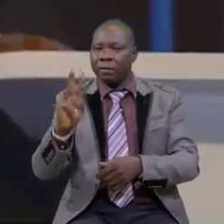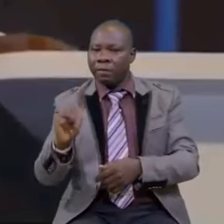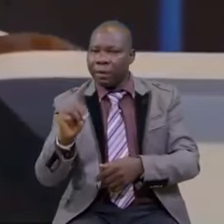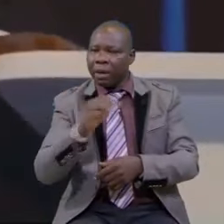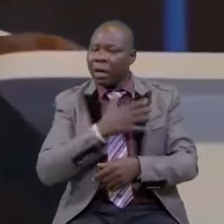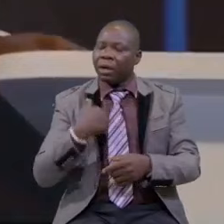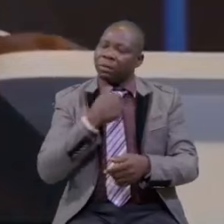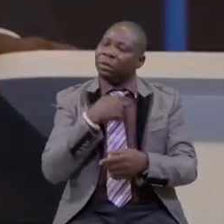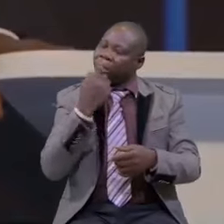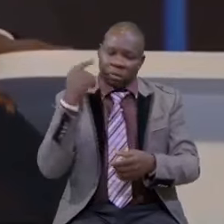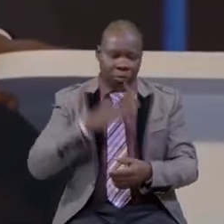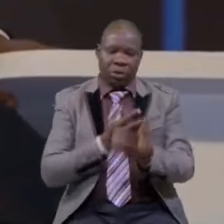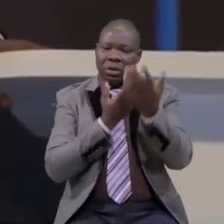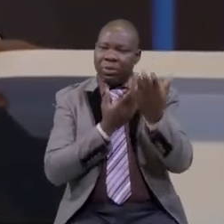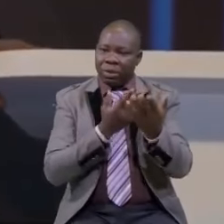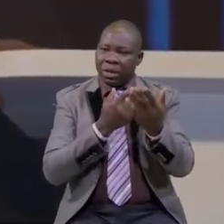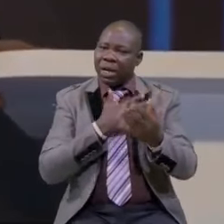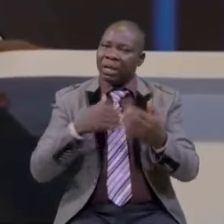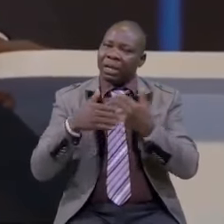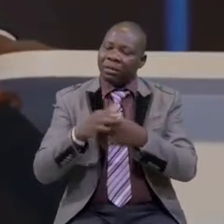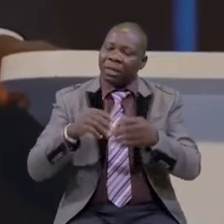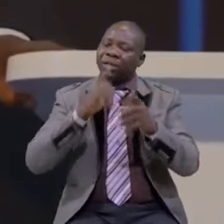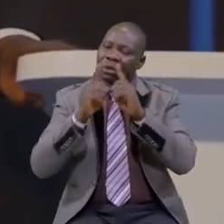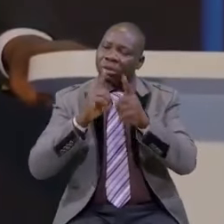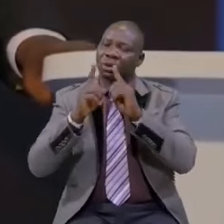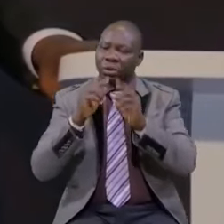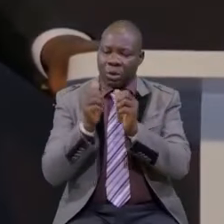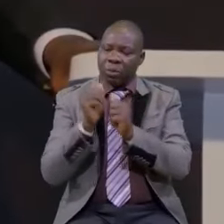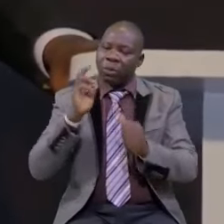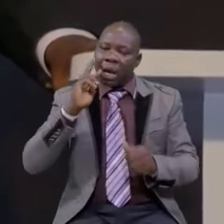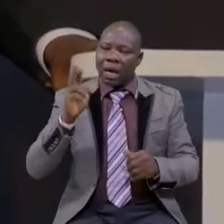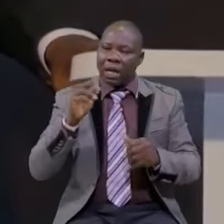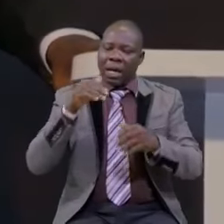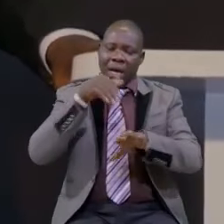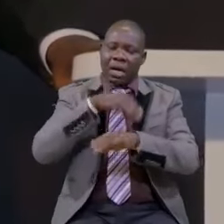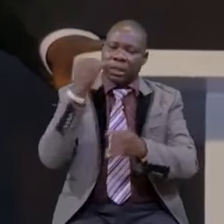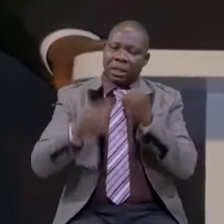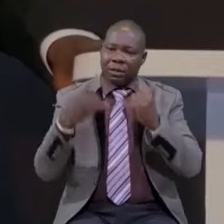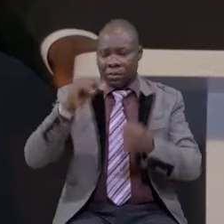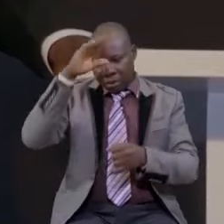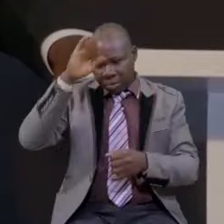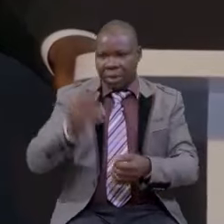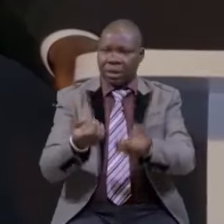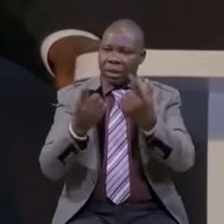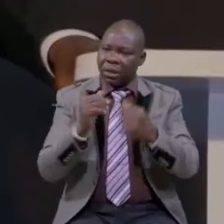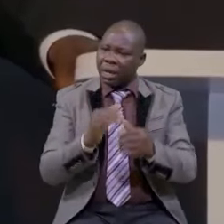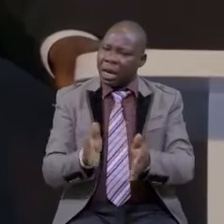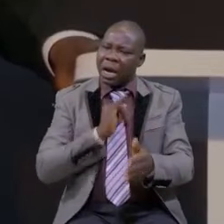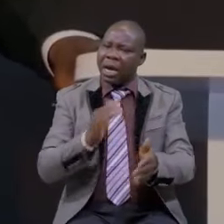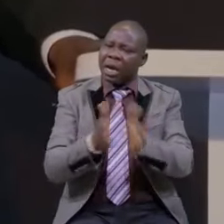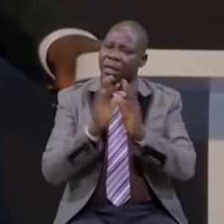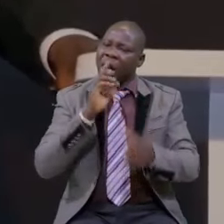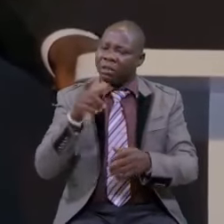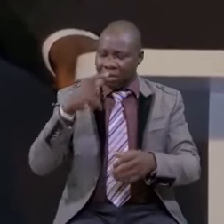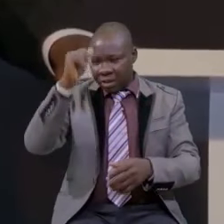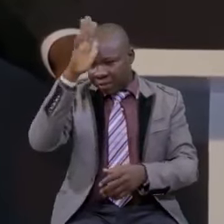telling her things about Christ, and eventually the man came. I said, are you the father of this boy? He said, yes. I